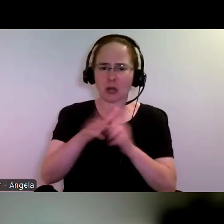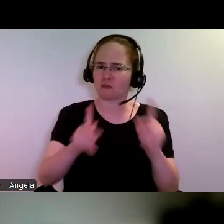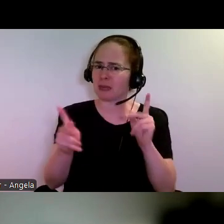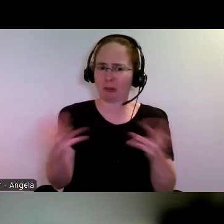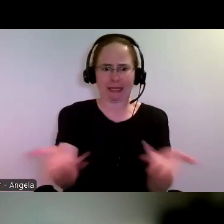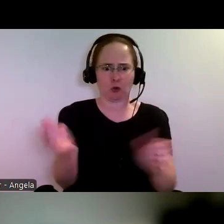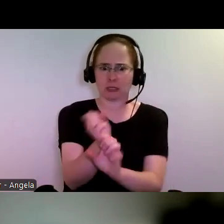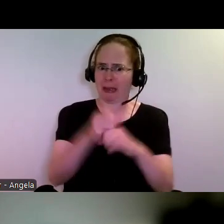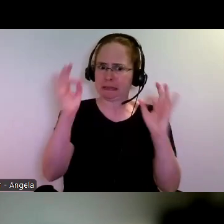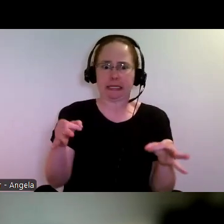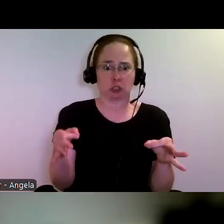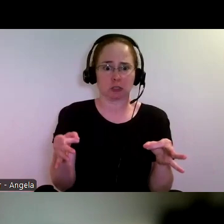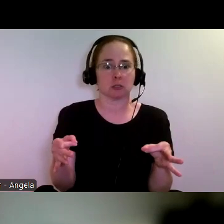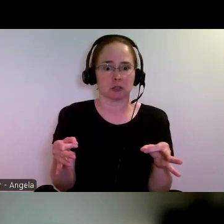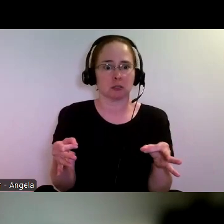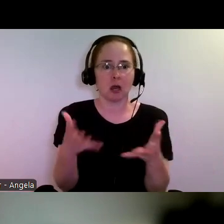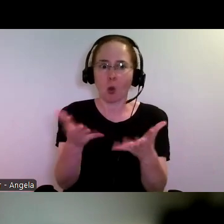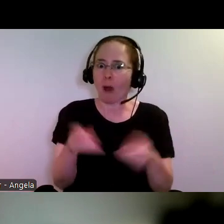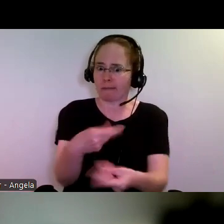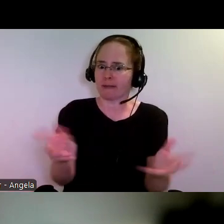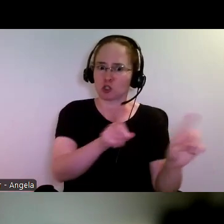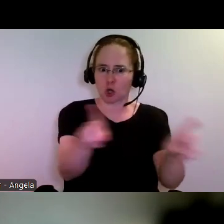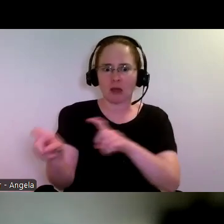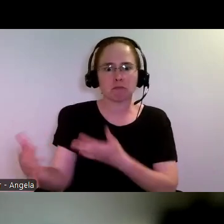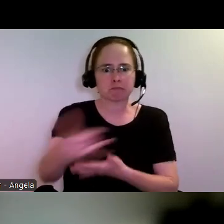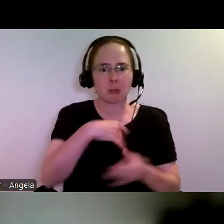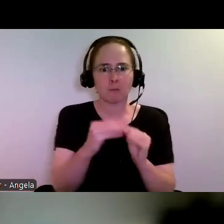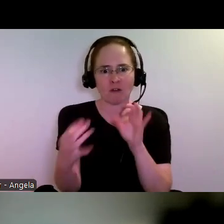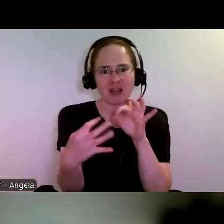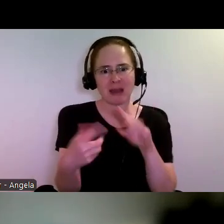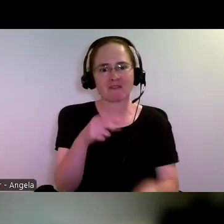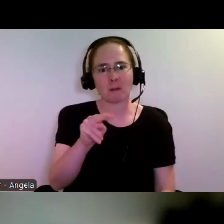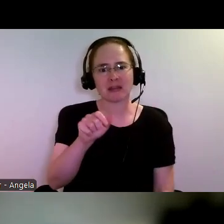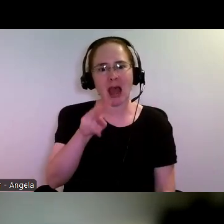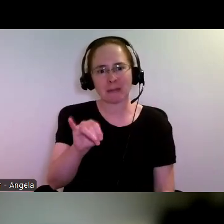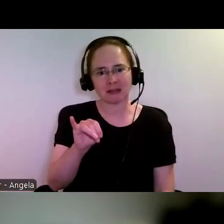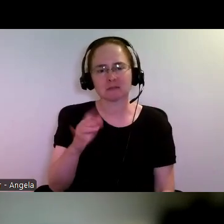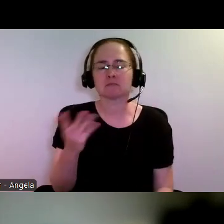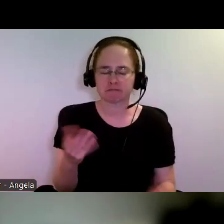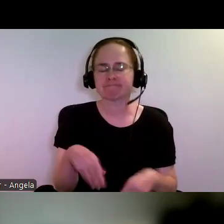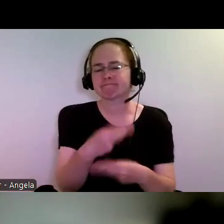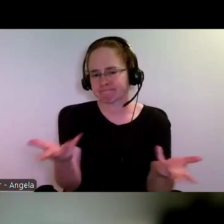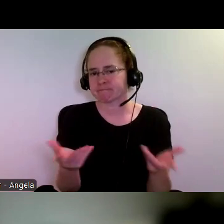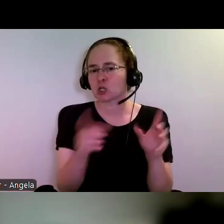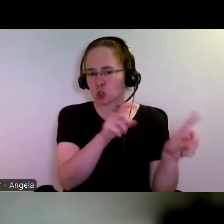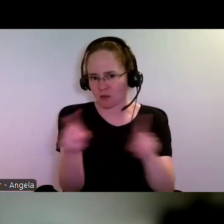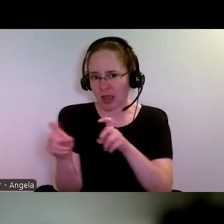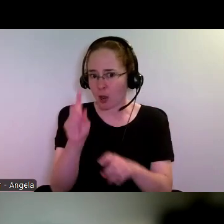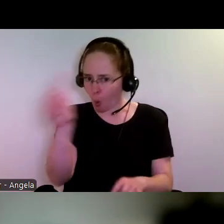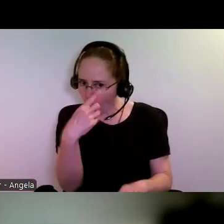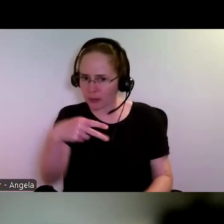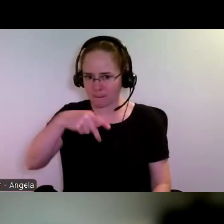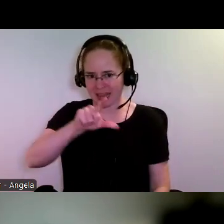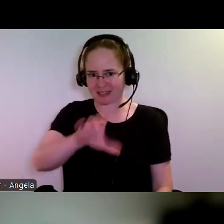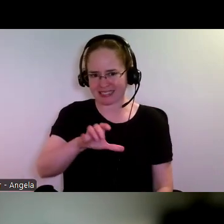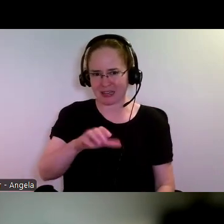room to make that decision. So we wanted to send out a survey to get more feedback from the NAMI space. So we sent the NAMI survey just to the PLC, the